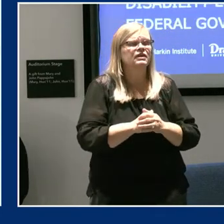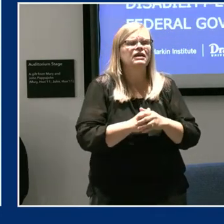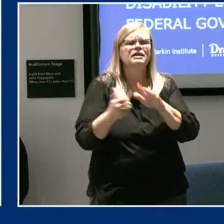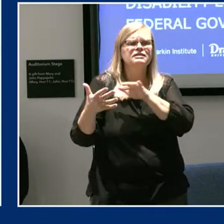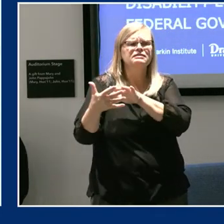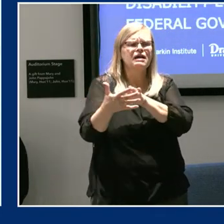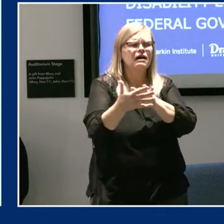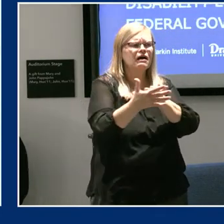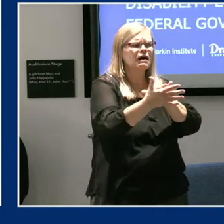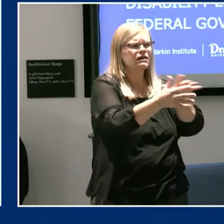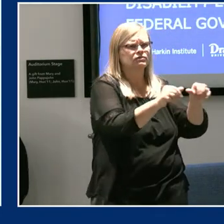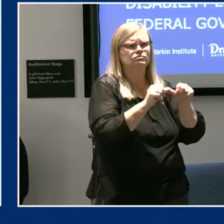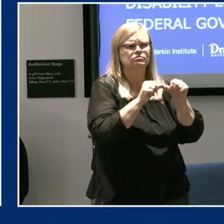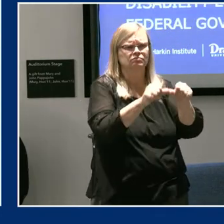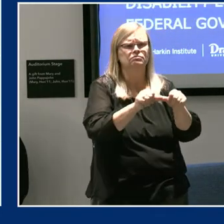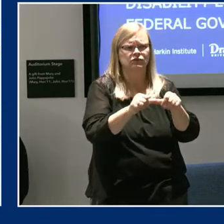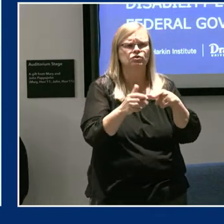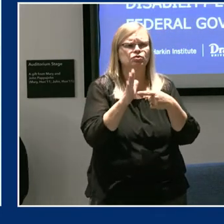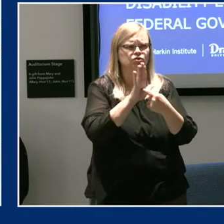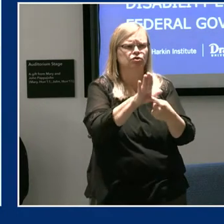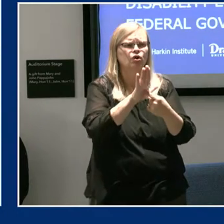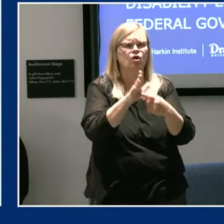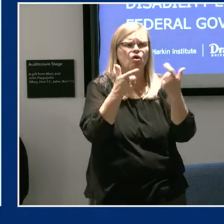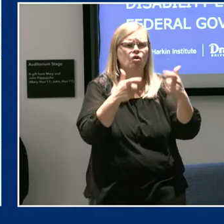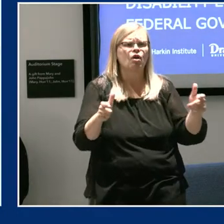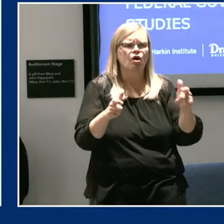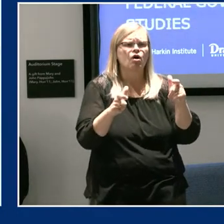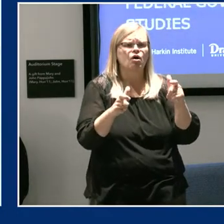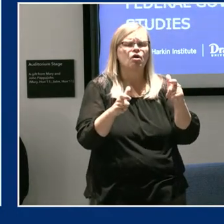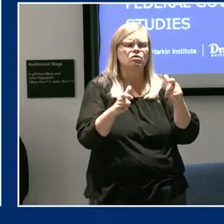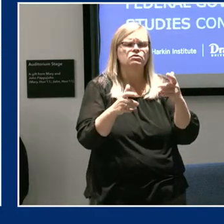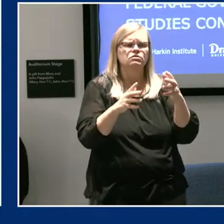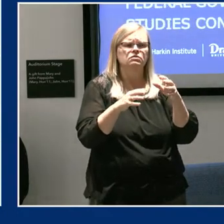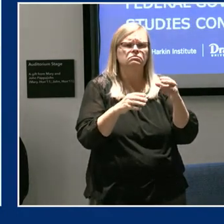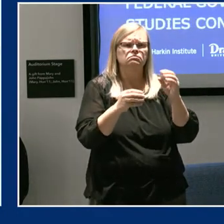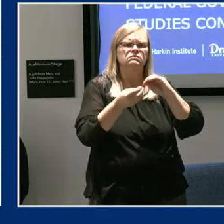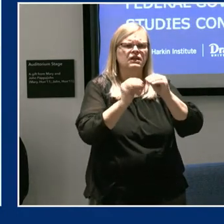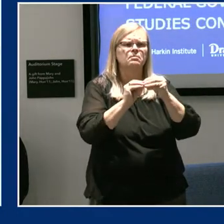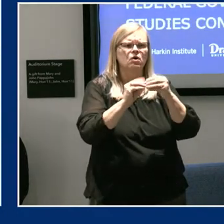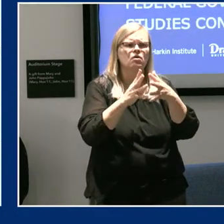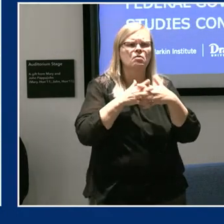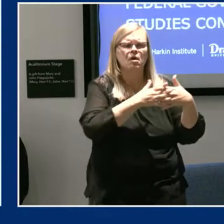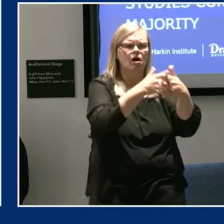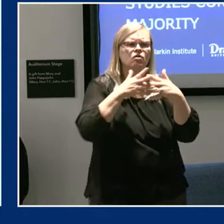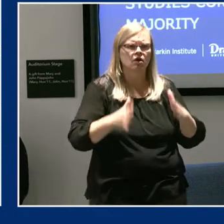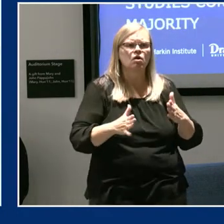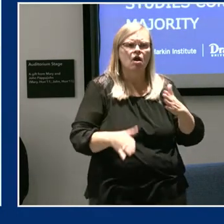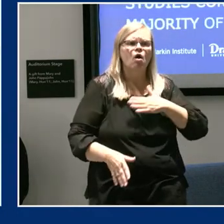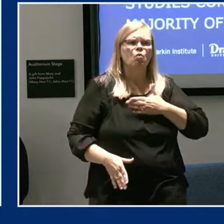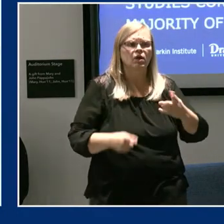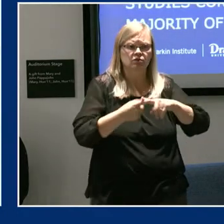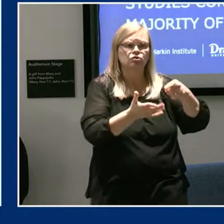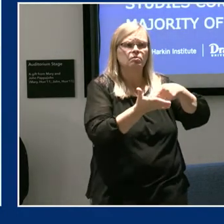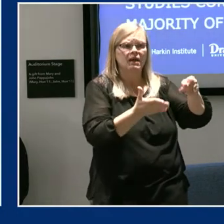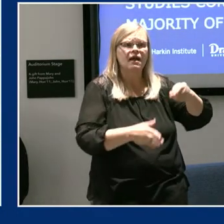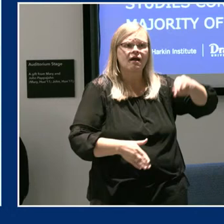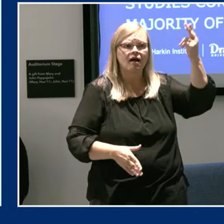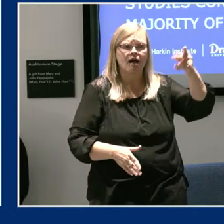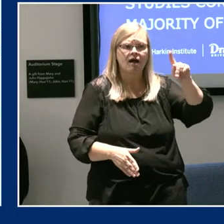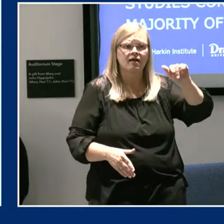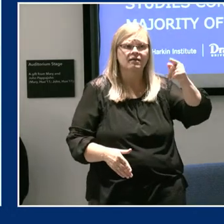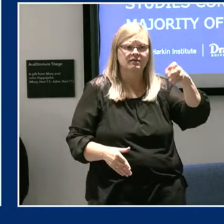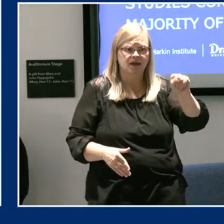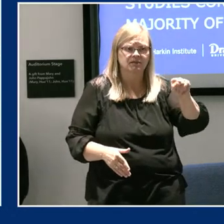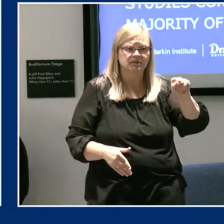Studies consistently show that a very large majority of Americans are in favor of paying higher taxes